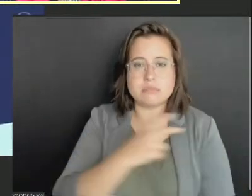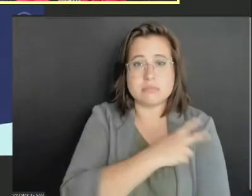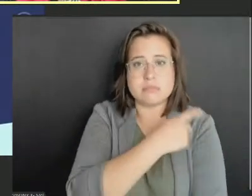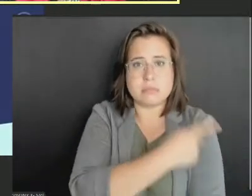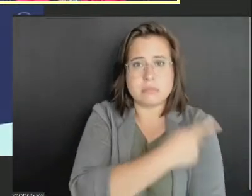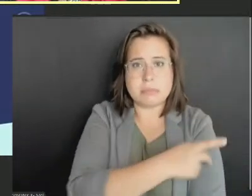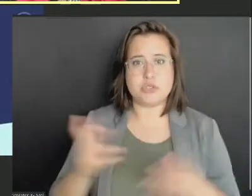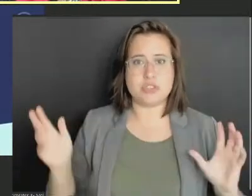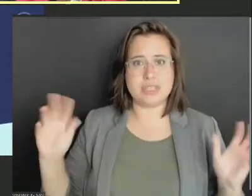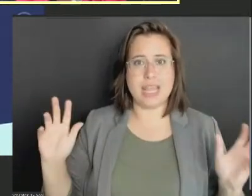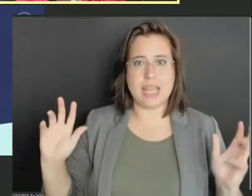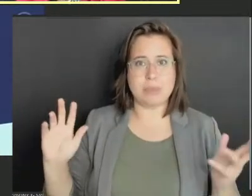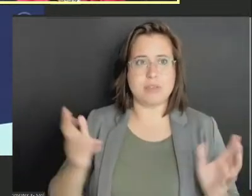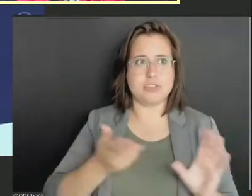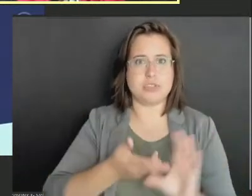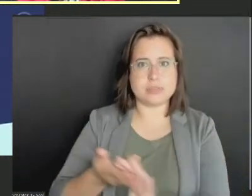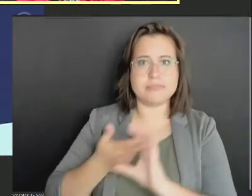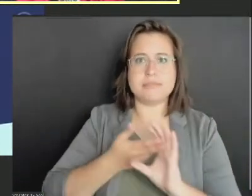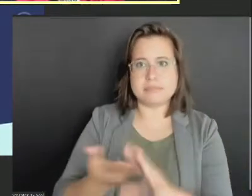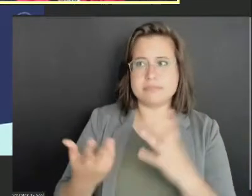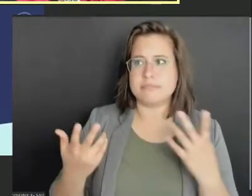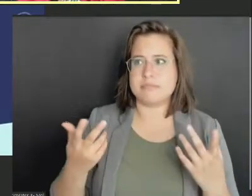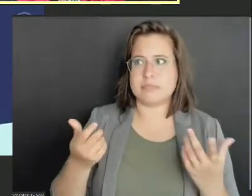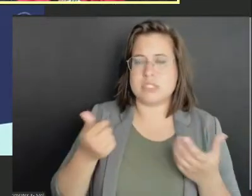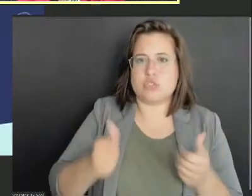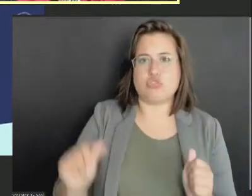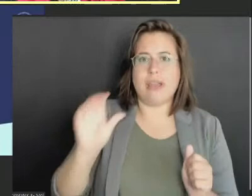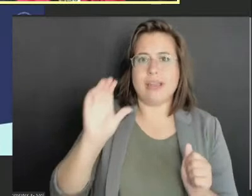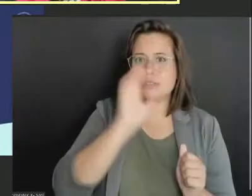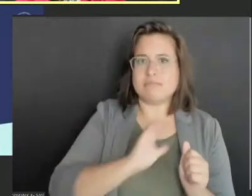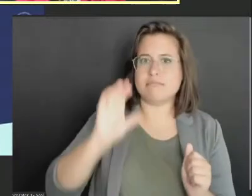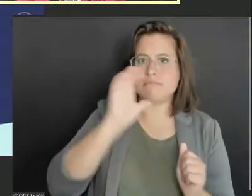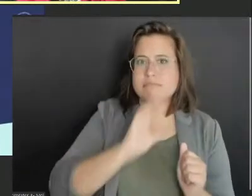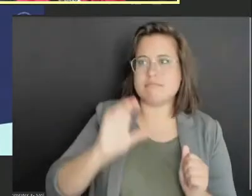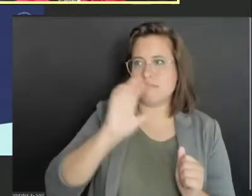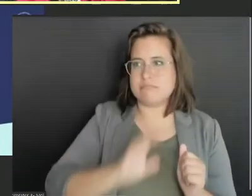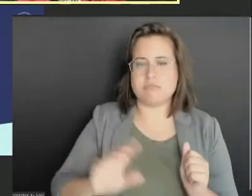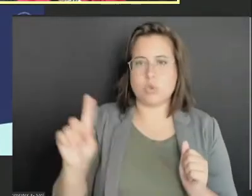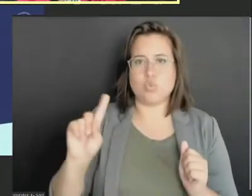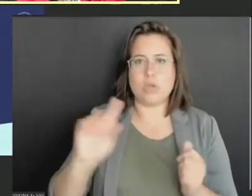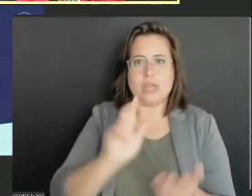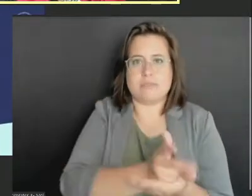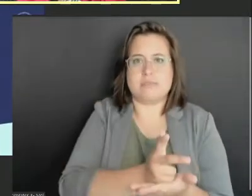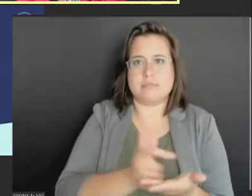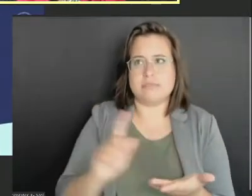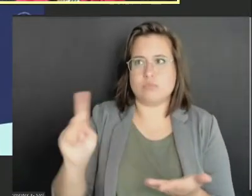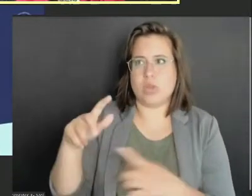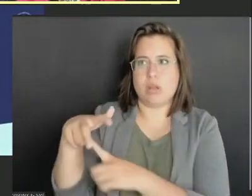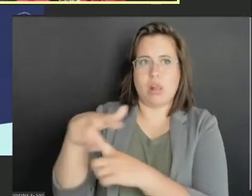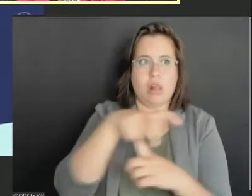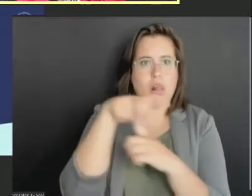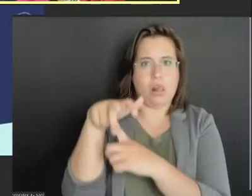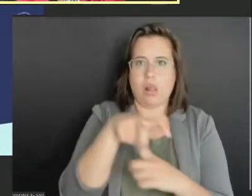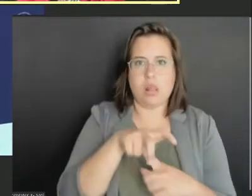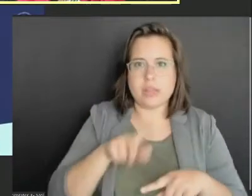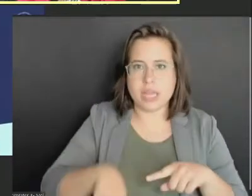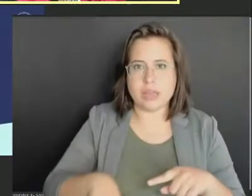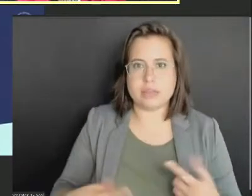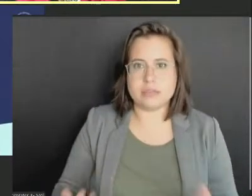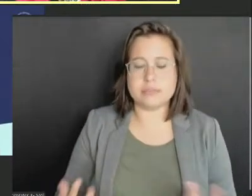ambulances hour after hour, trying to find a place to land. And all of this has occurred because for over a